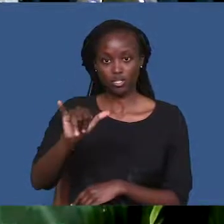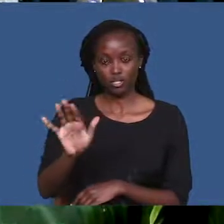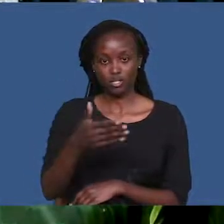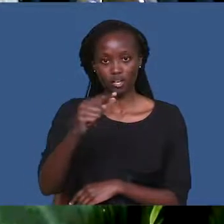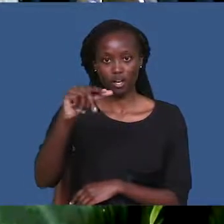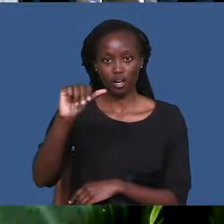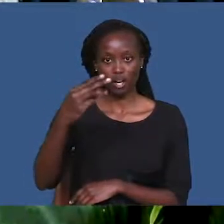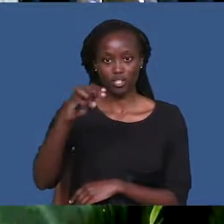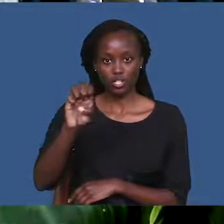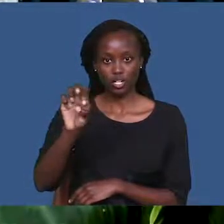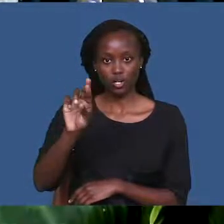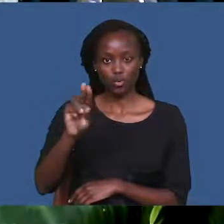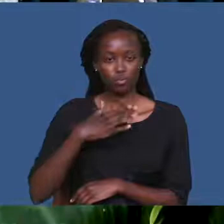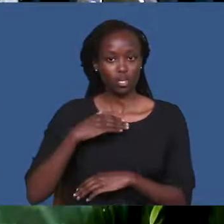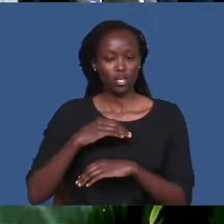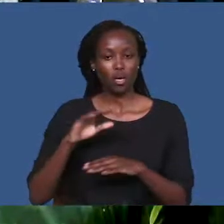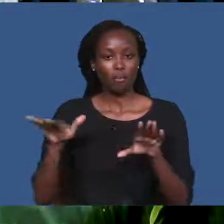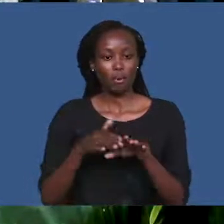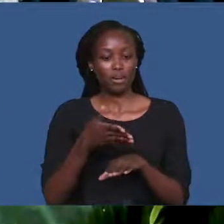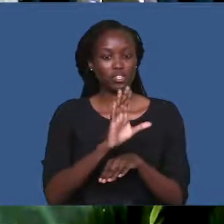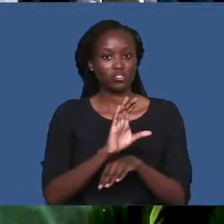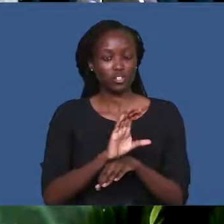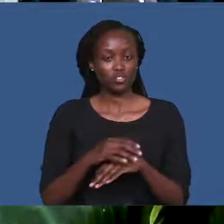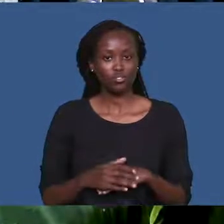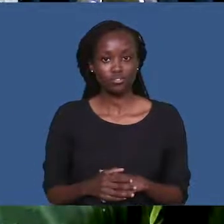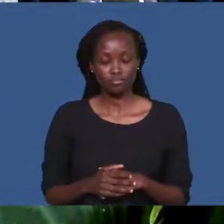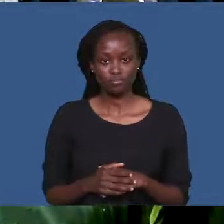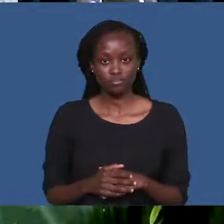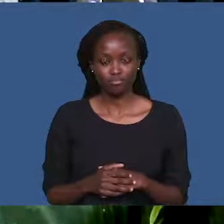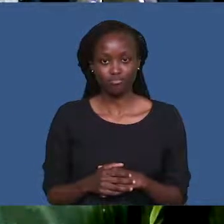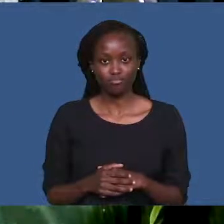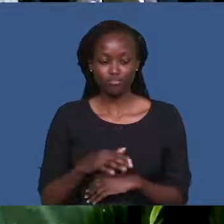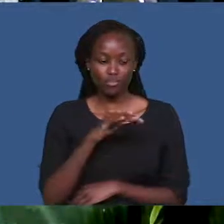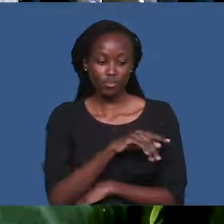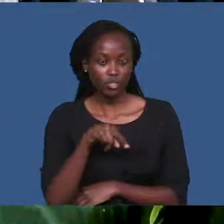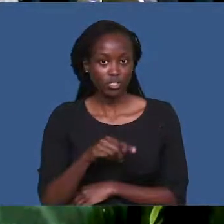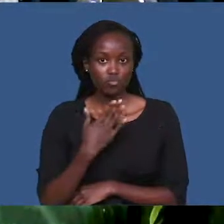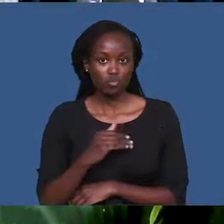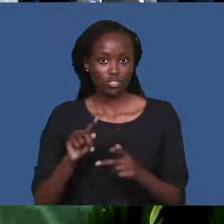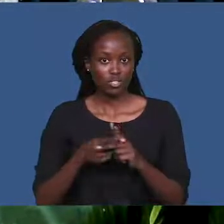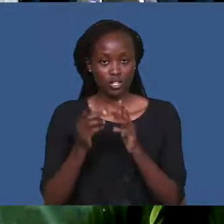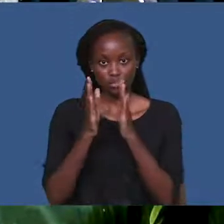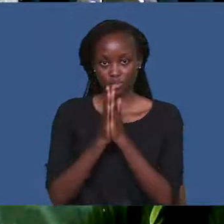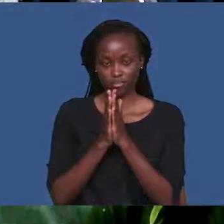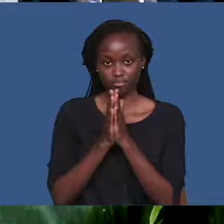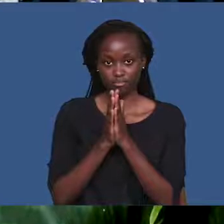and I worship here in this church. And so this morning, I want us to begin with a word of prayer.